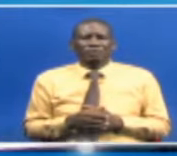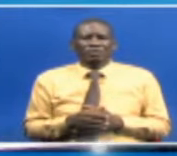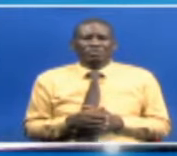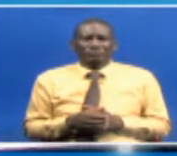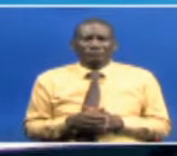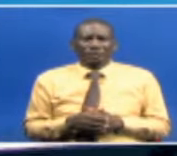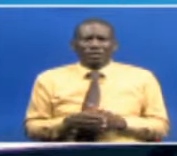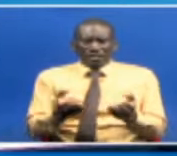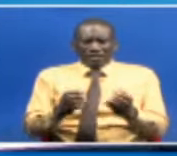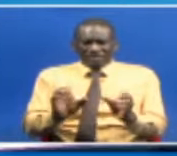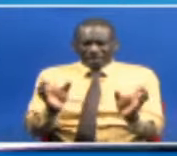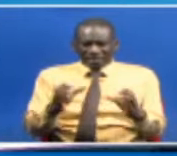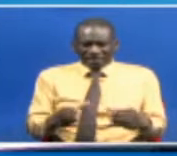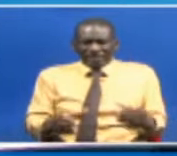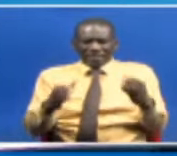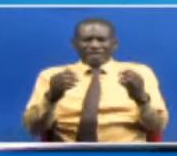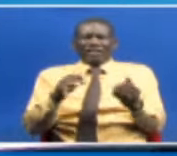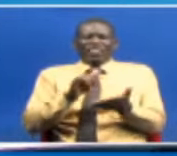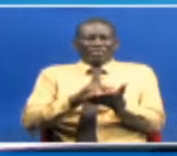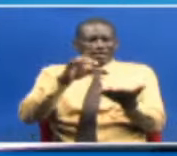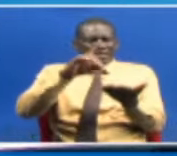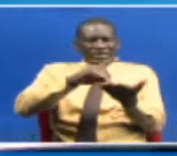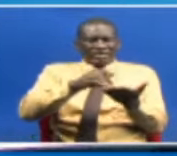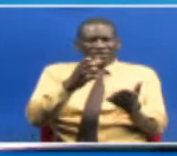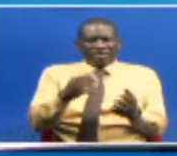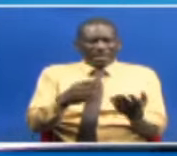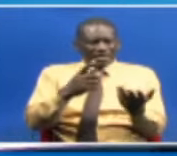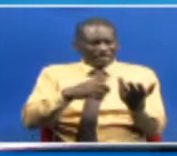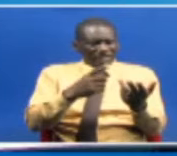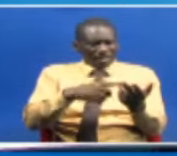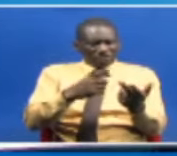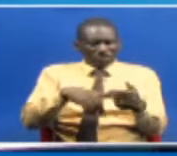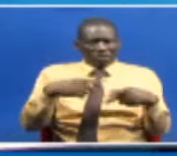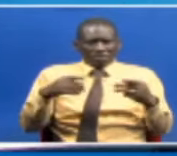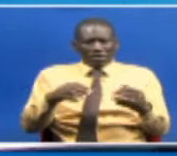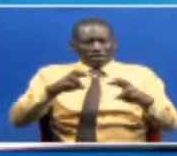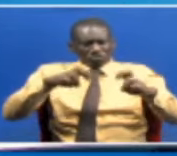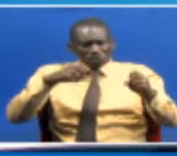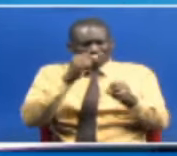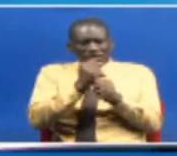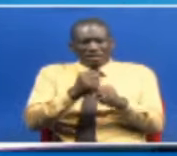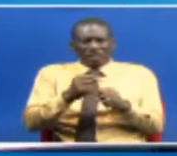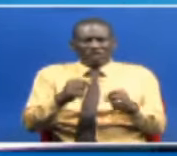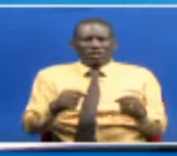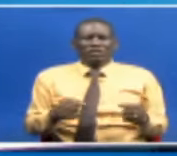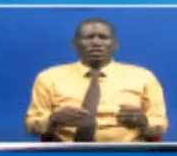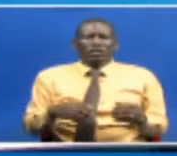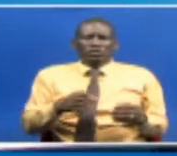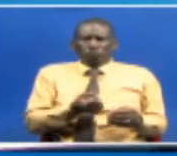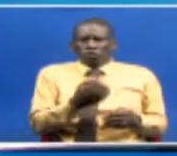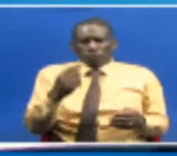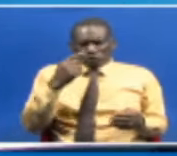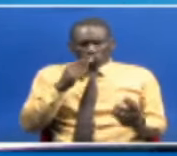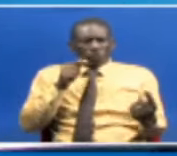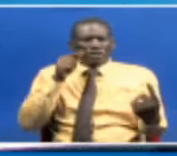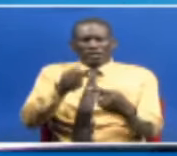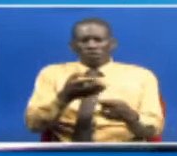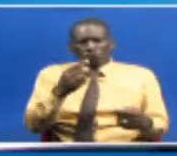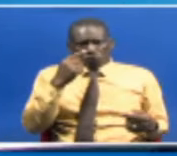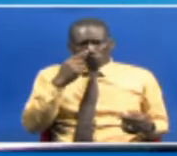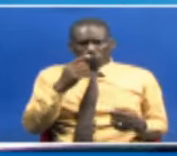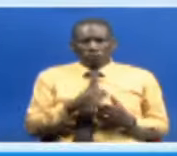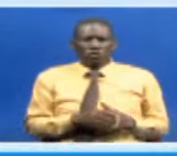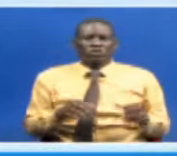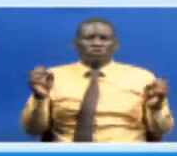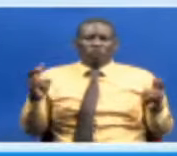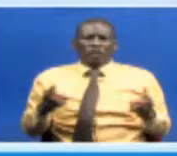that data is available under the census and the studies that are done from time to time. Those are the homes we are targeting. Okay,